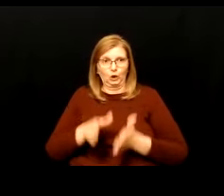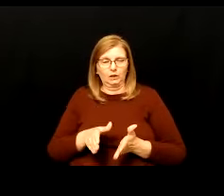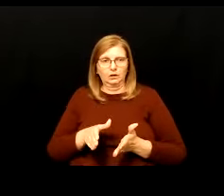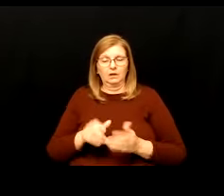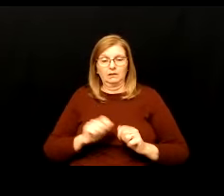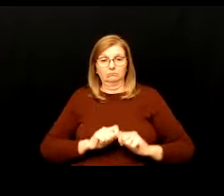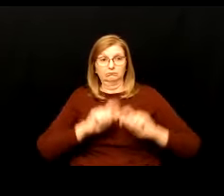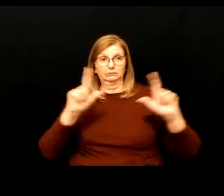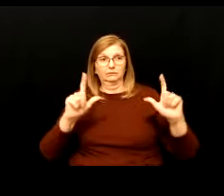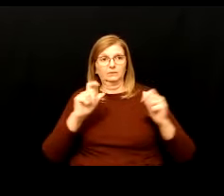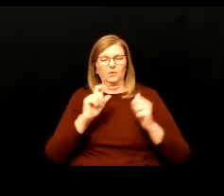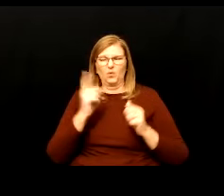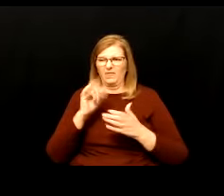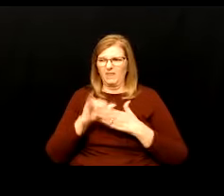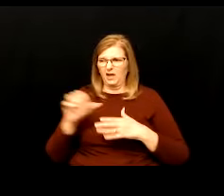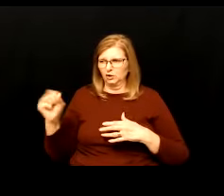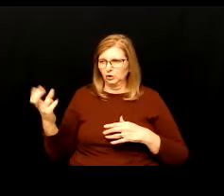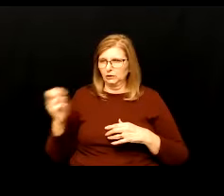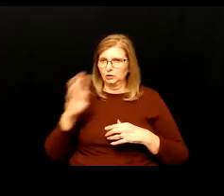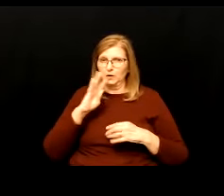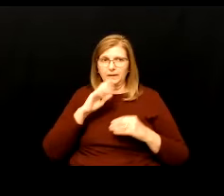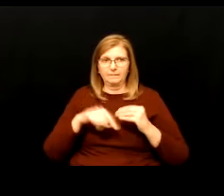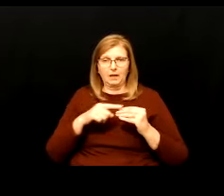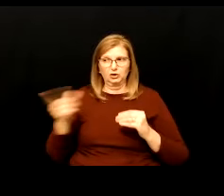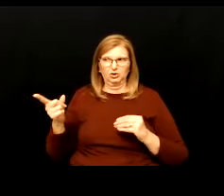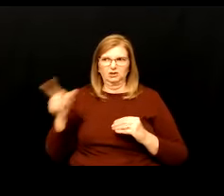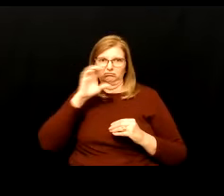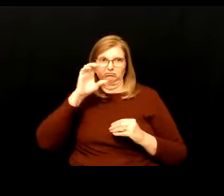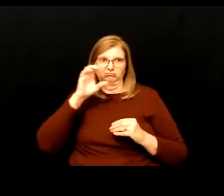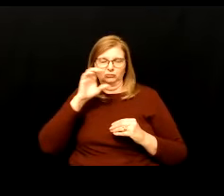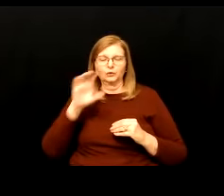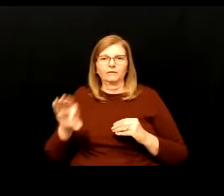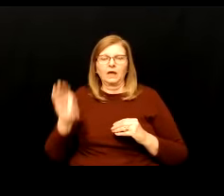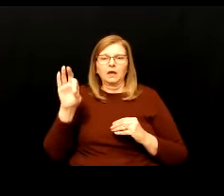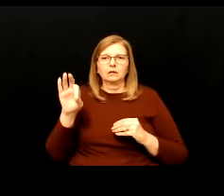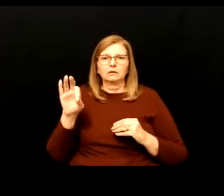had the one that she was talking about that she's trying to find, the